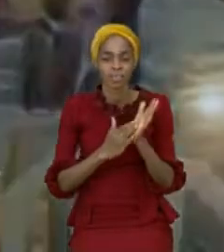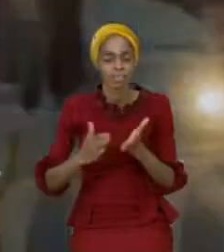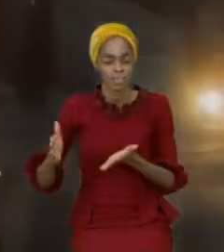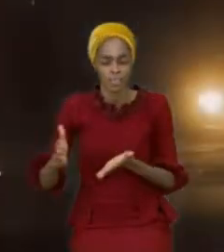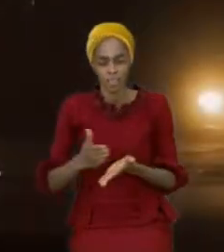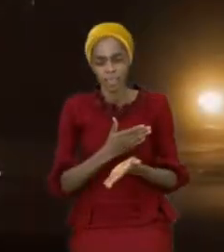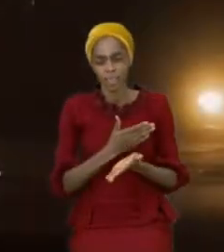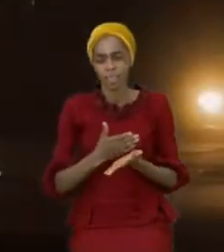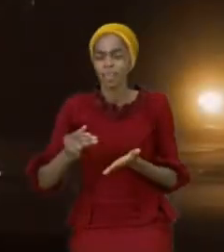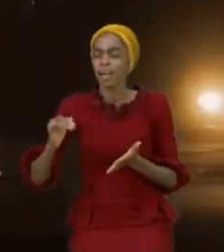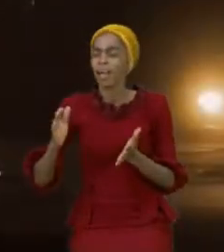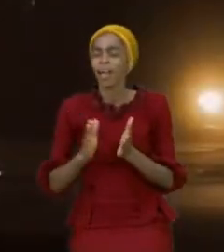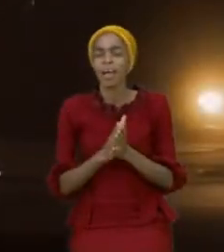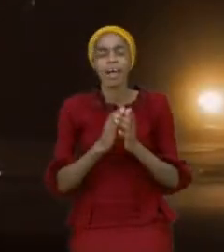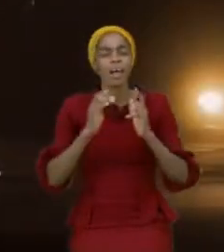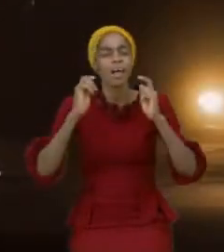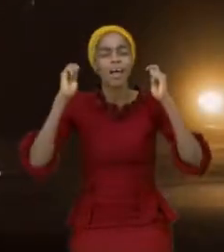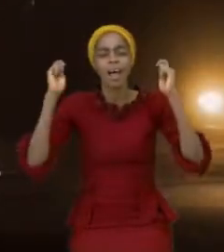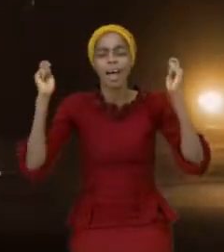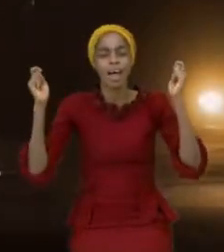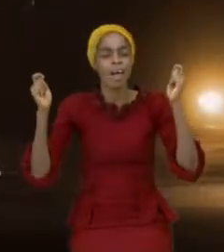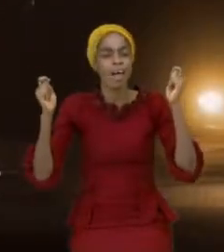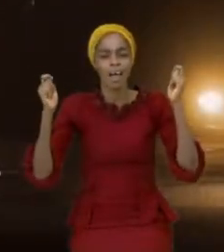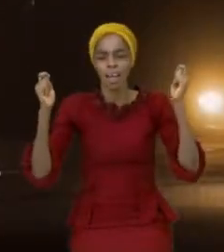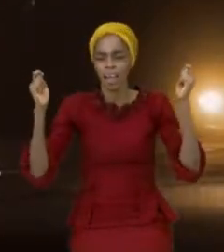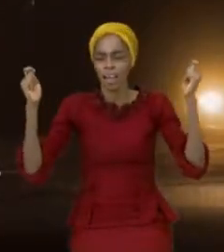adore, singing